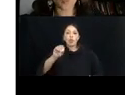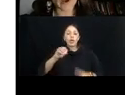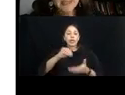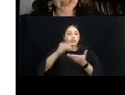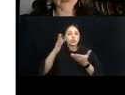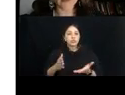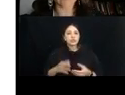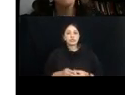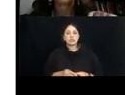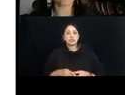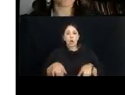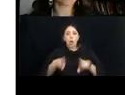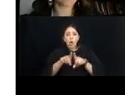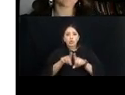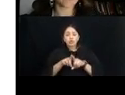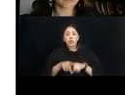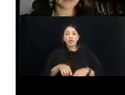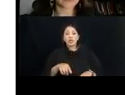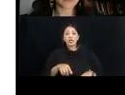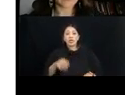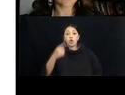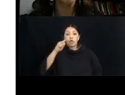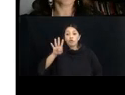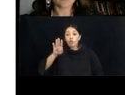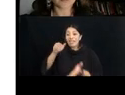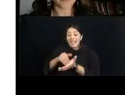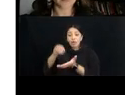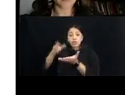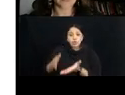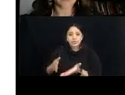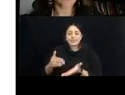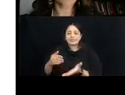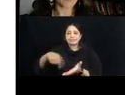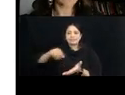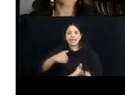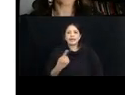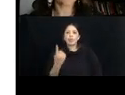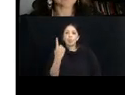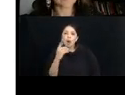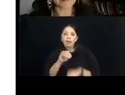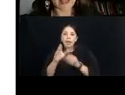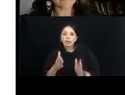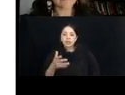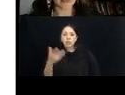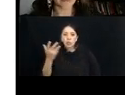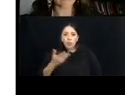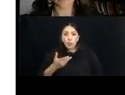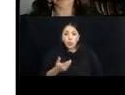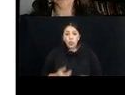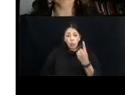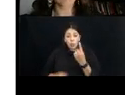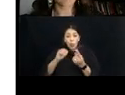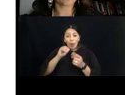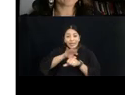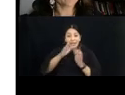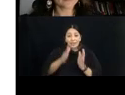was 1 counselor for 4,000 students. That is a huge disparity in why students were not gaining access to higher